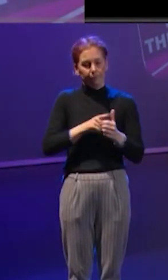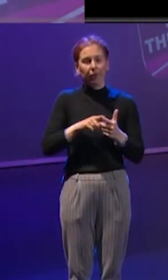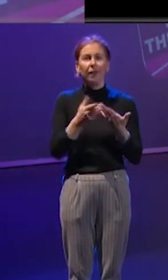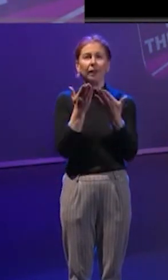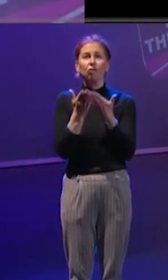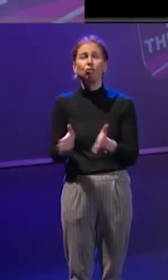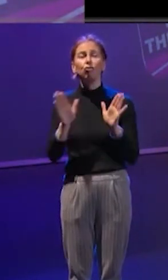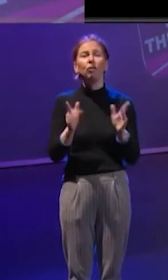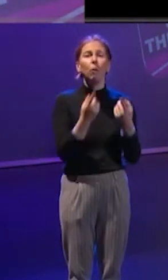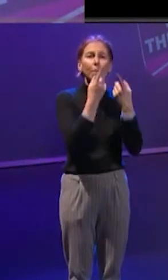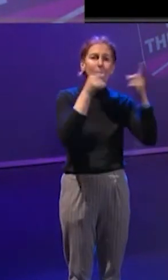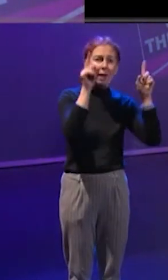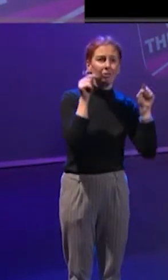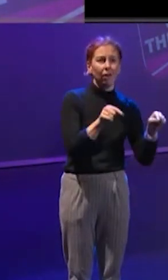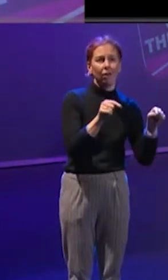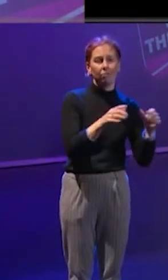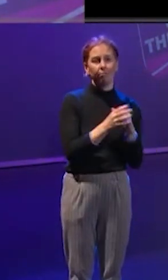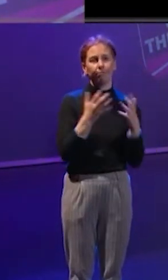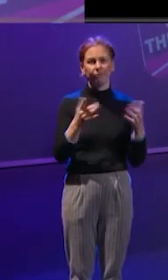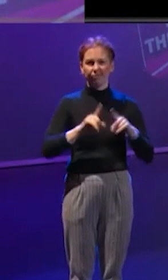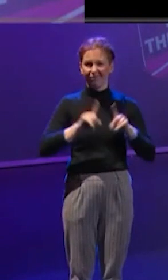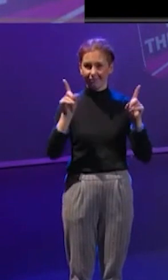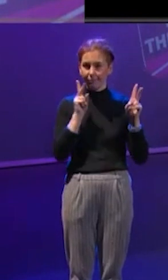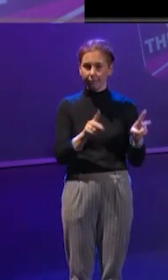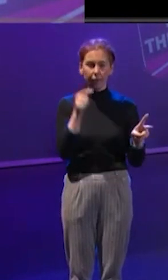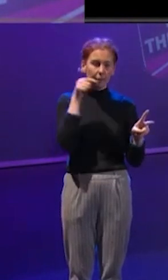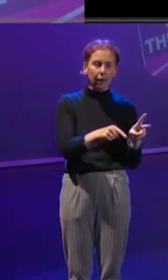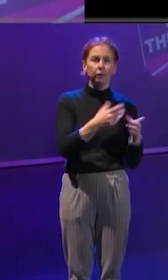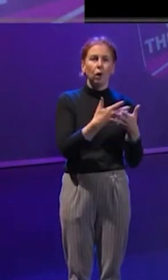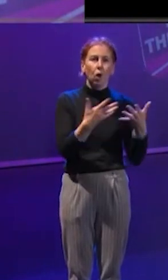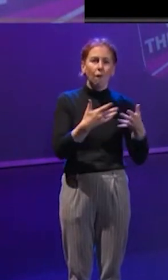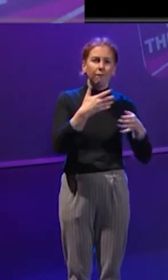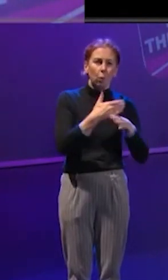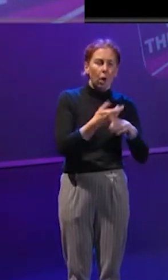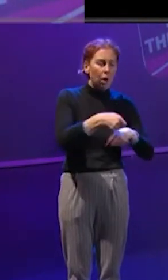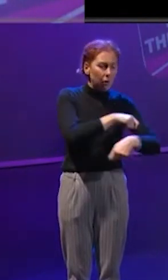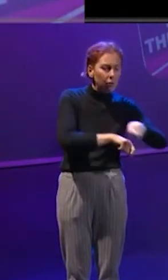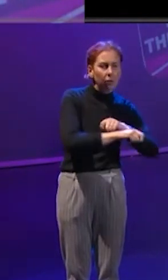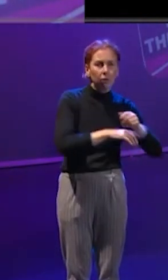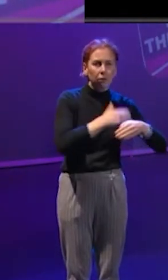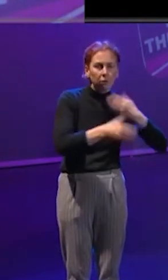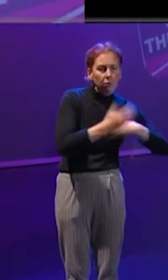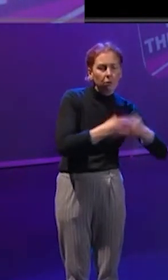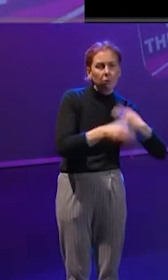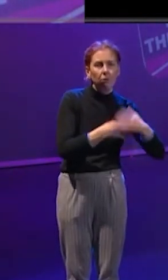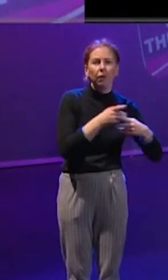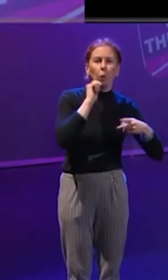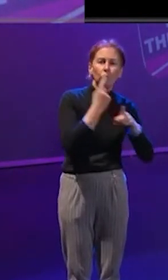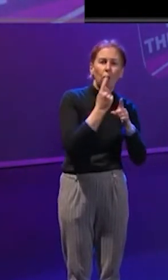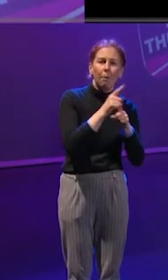manager is, for me, somebody who kind of does a lot of the legwork that we'll probably end up talking about throughout the course of